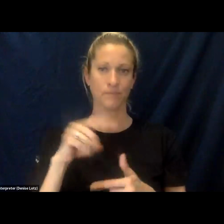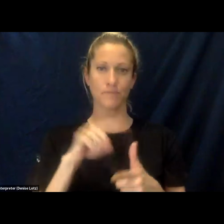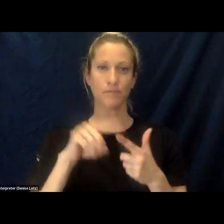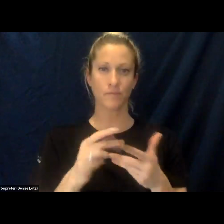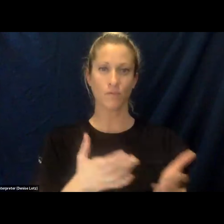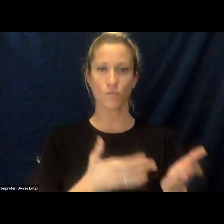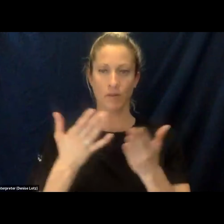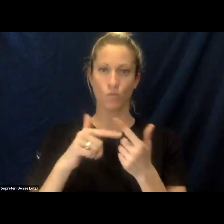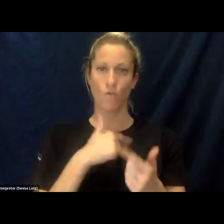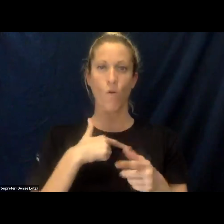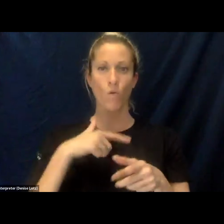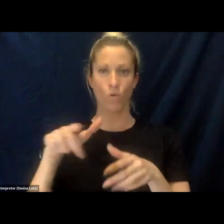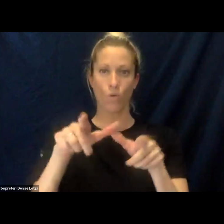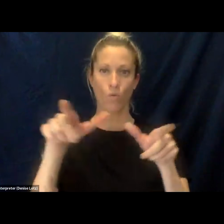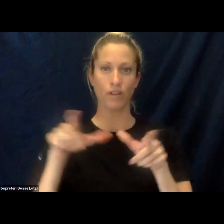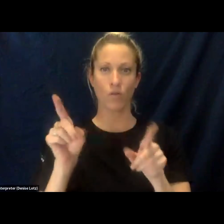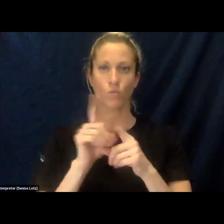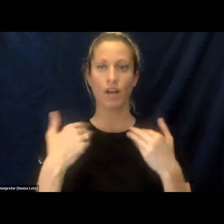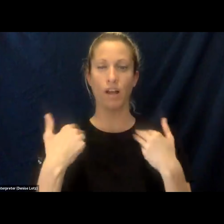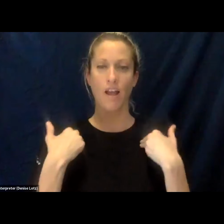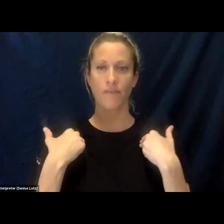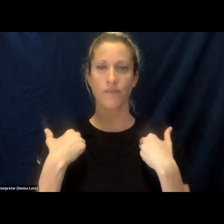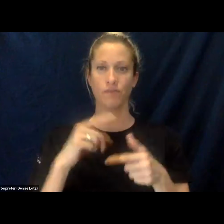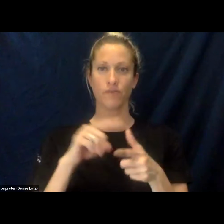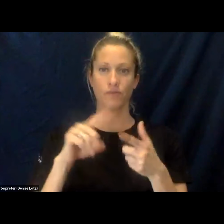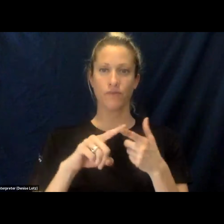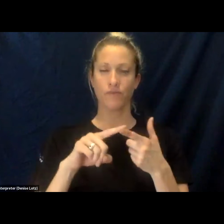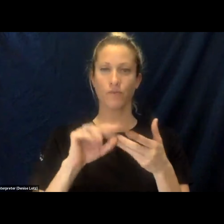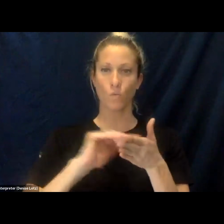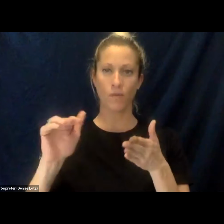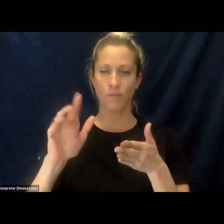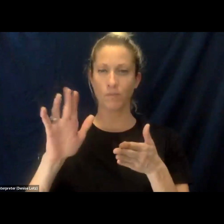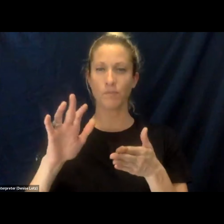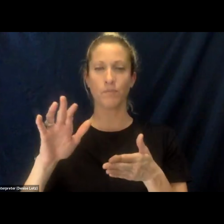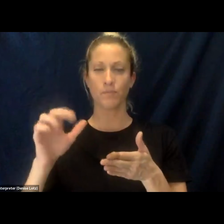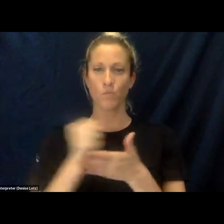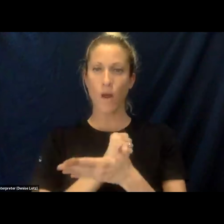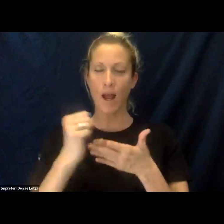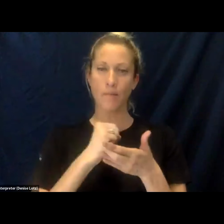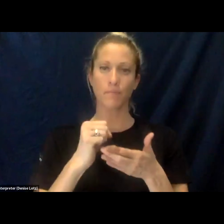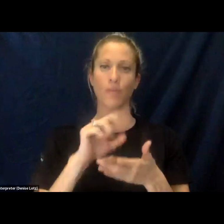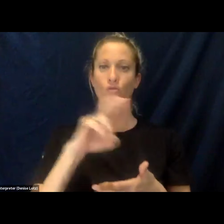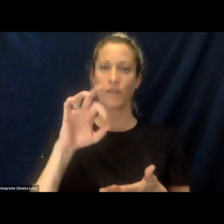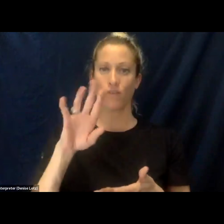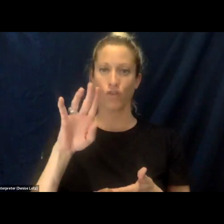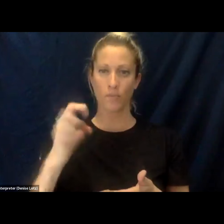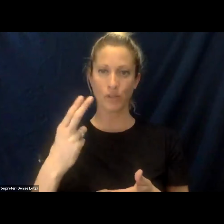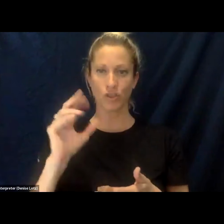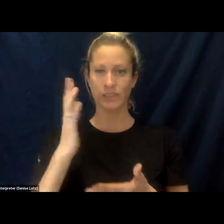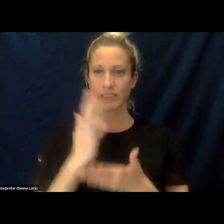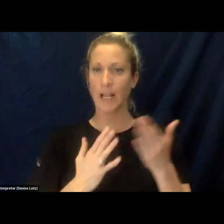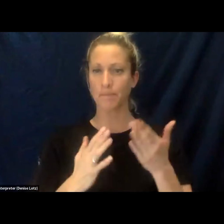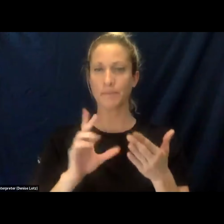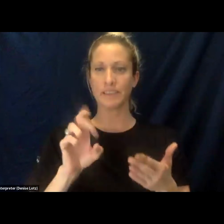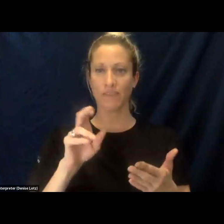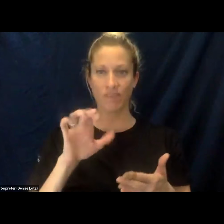our location, and then we have the desire to wipe, refurbish, and then redistribute those devices out into the community, either for free at a